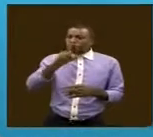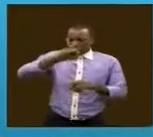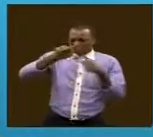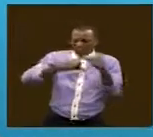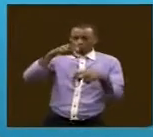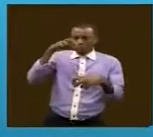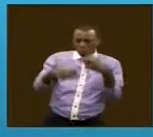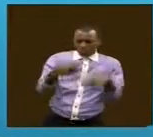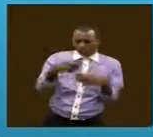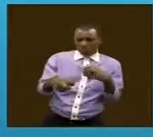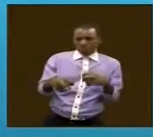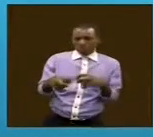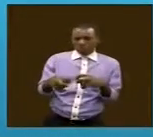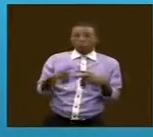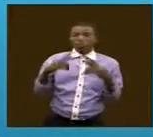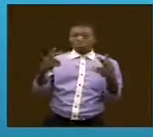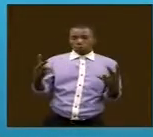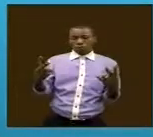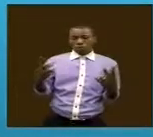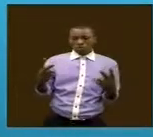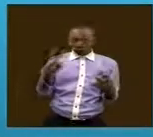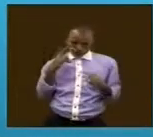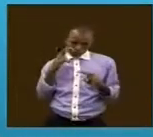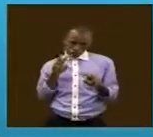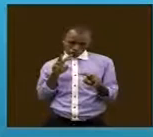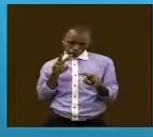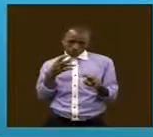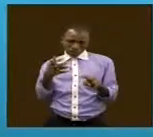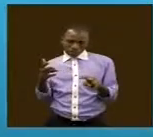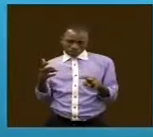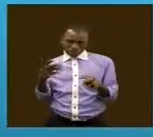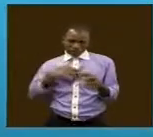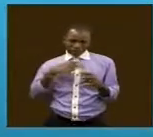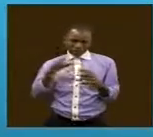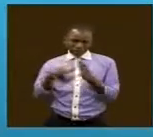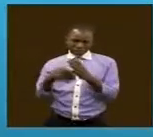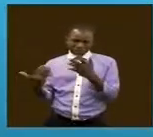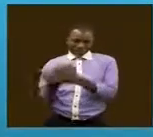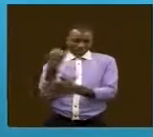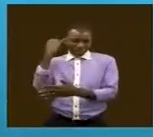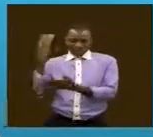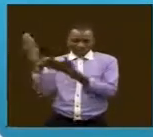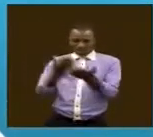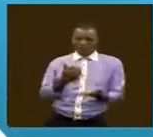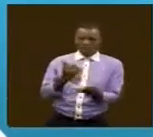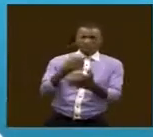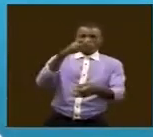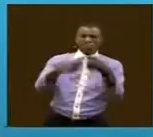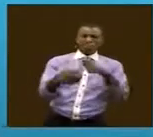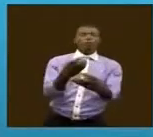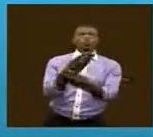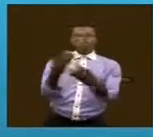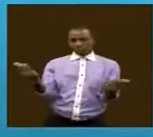looking at the indicators, then we come out with a solution. So from